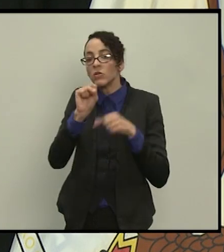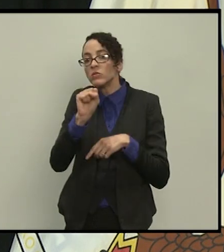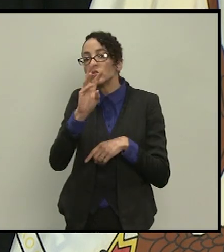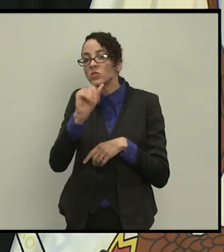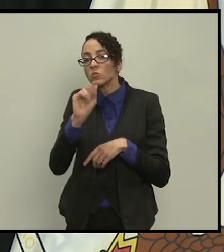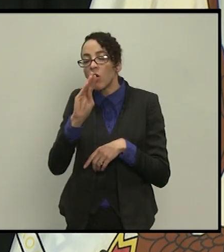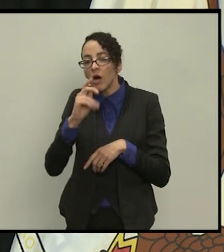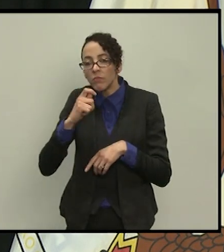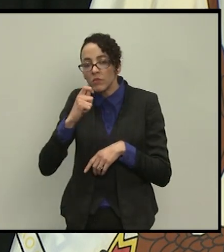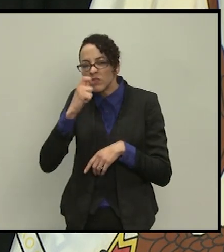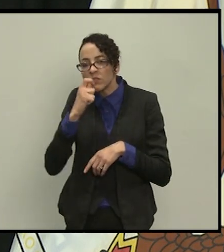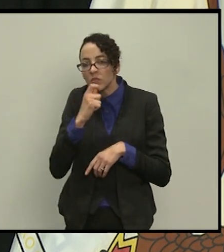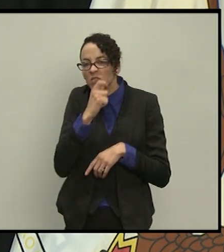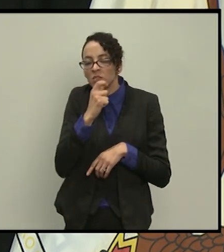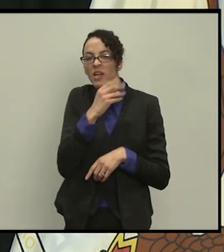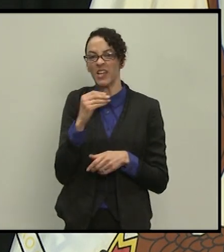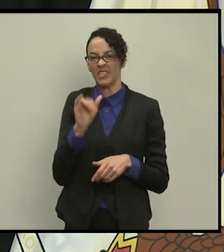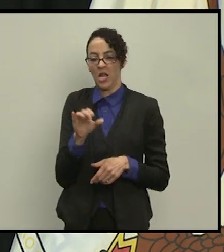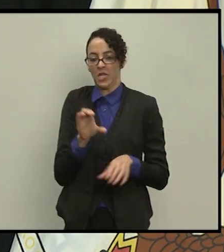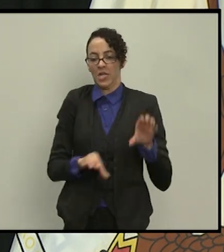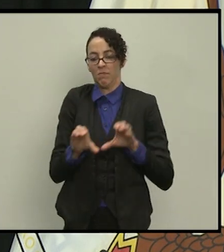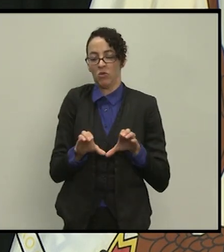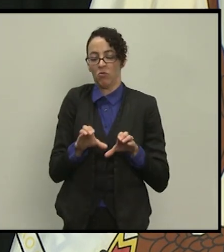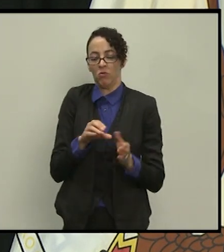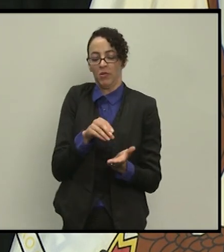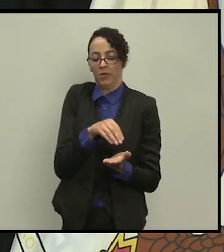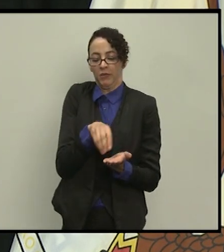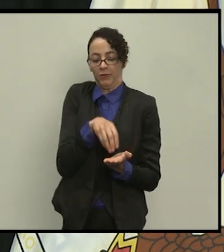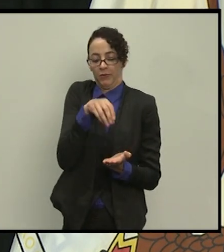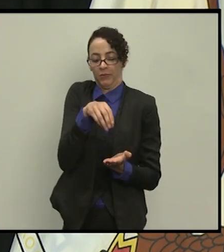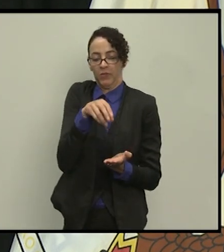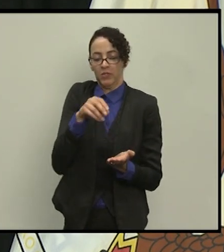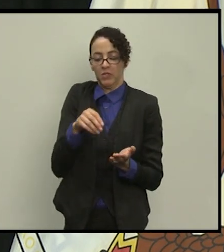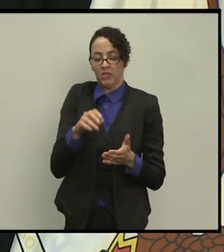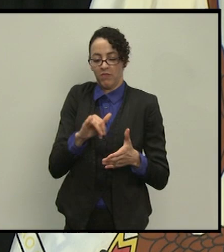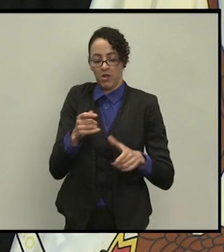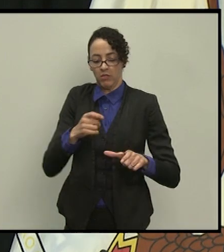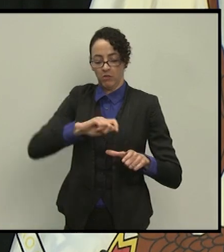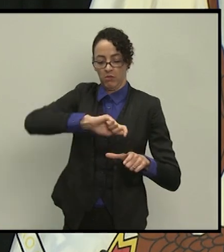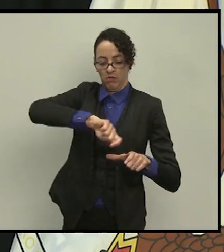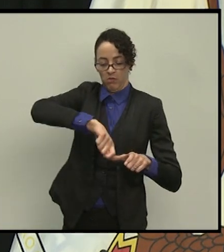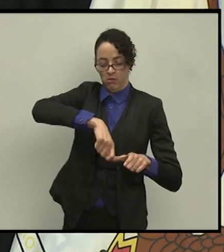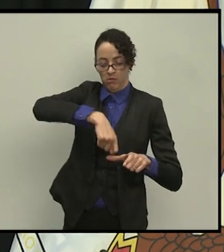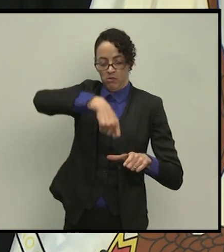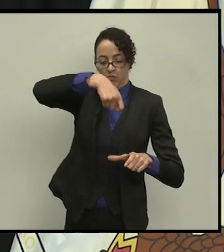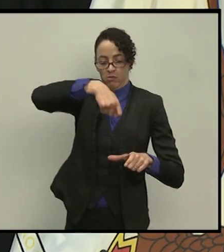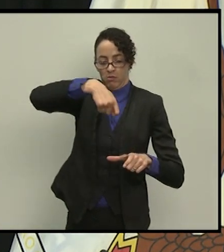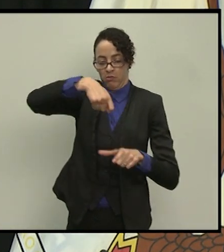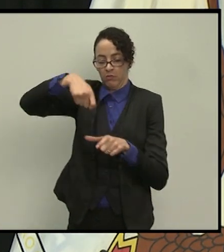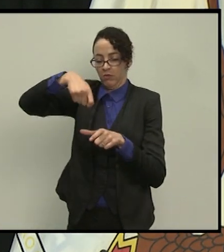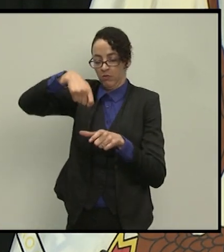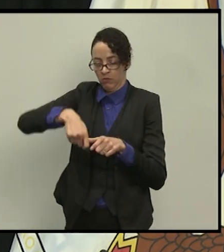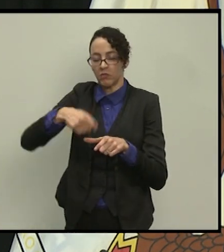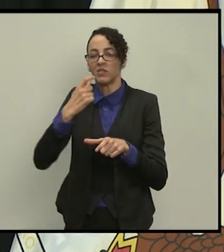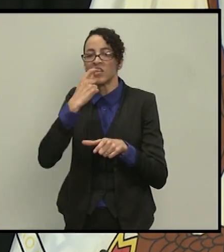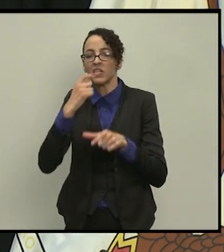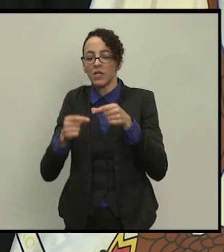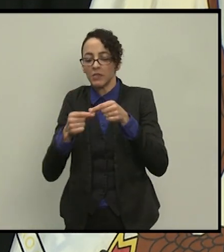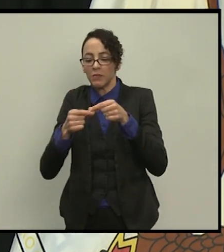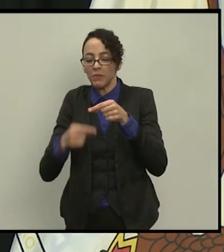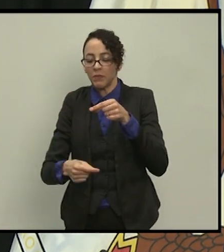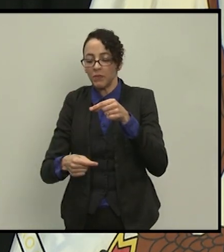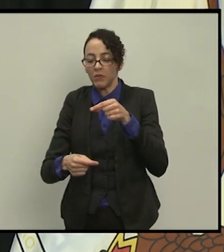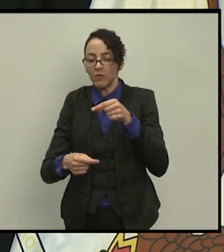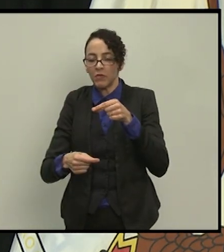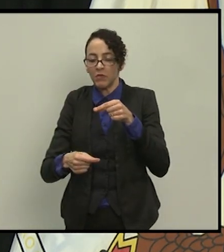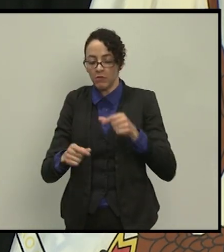transporting the testing materials, we will be expanding our testing